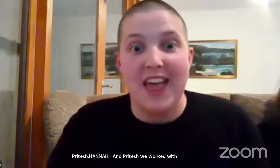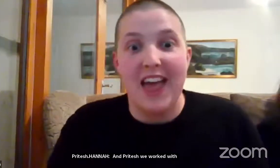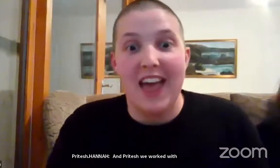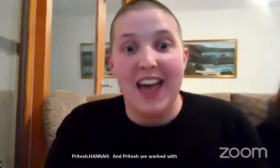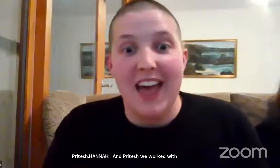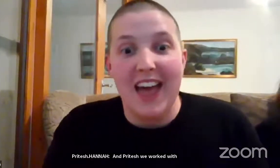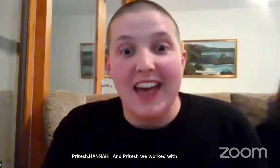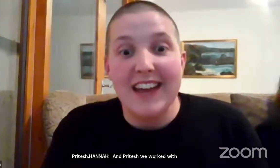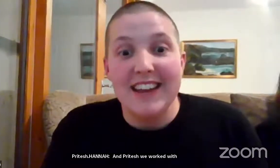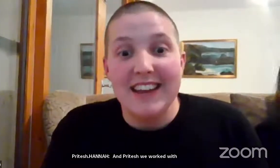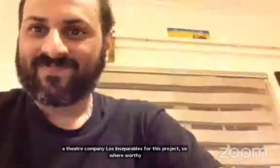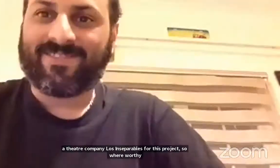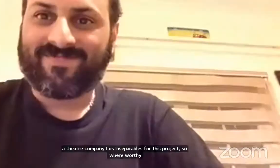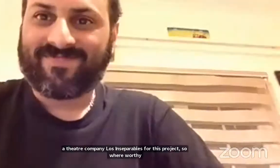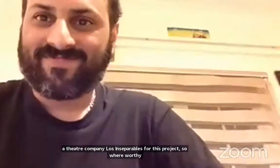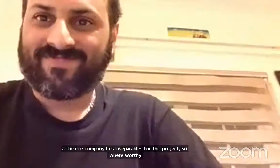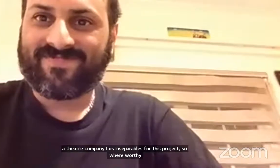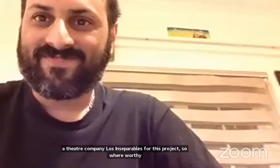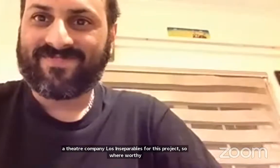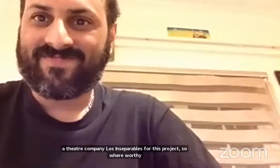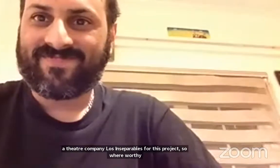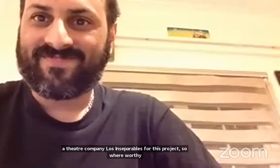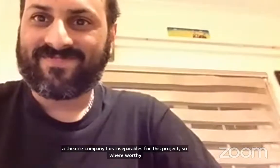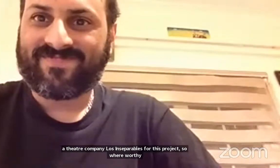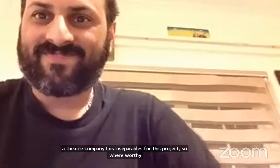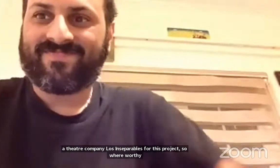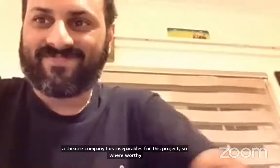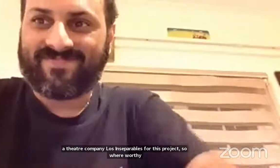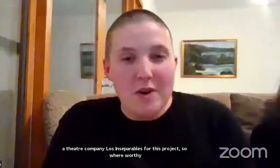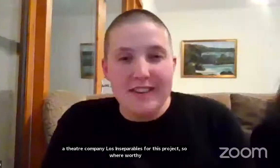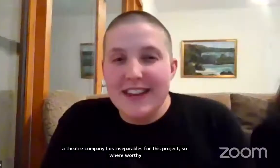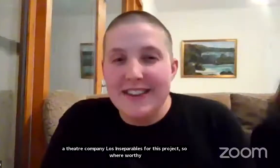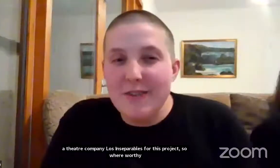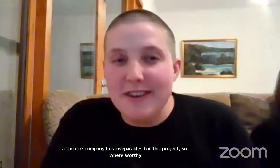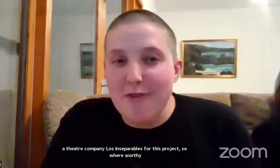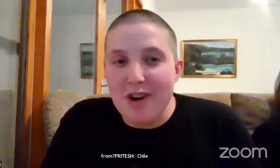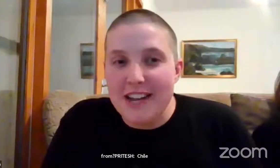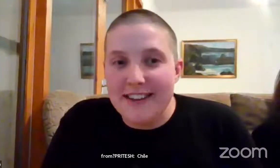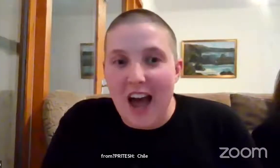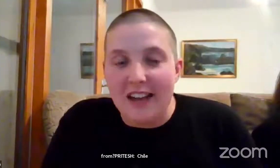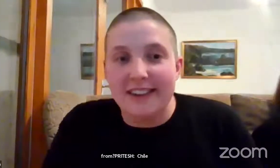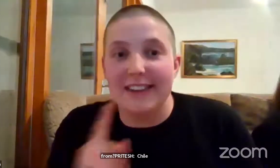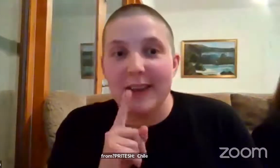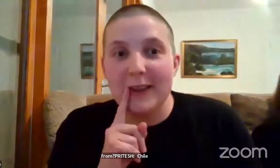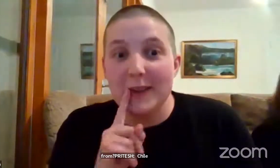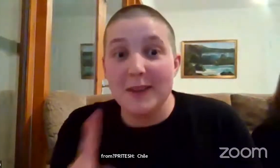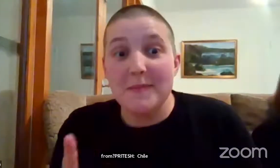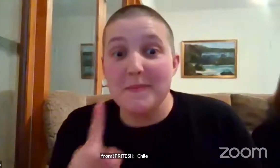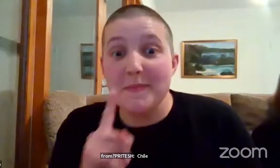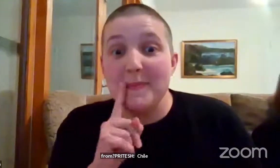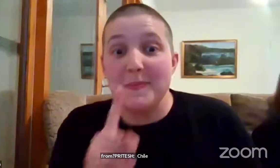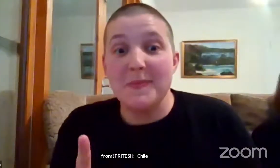from? Chile. They were from Chile. And what do they do differently to us?